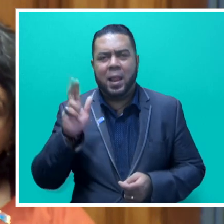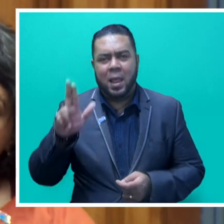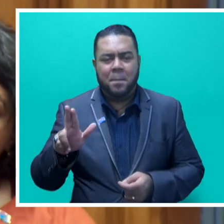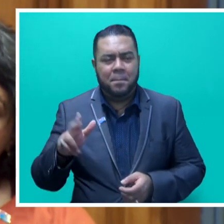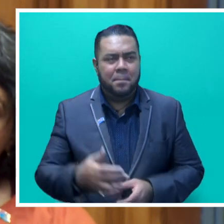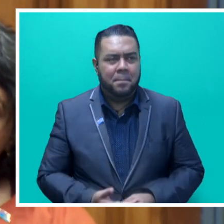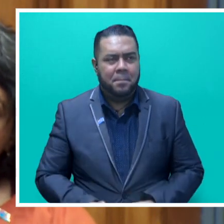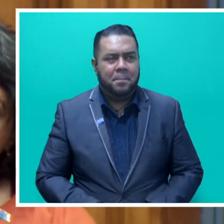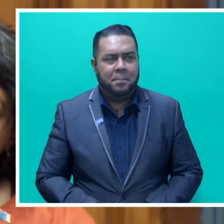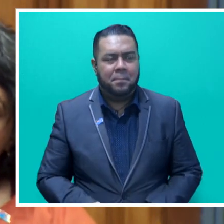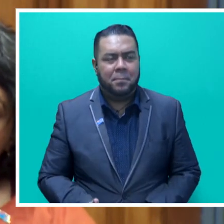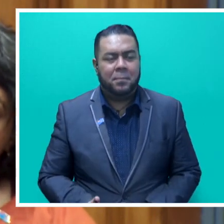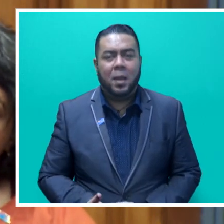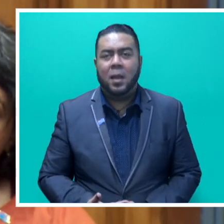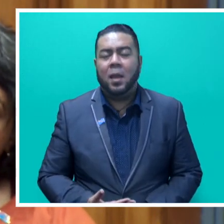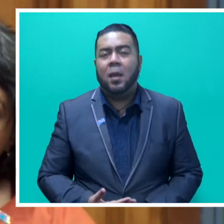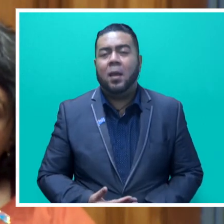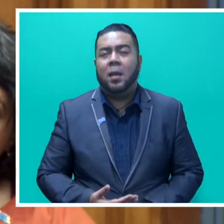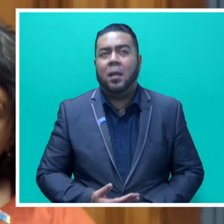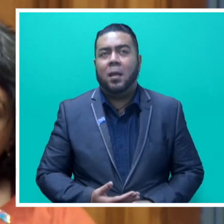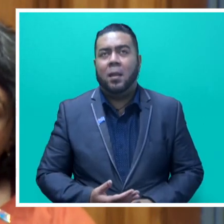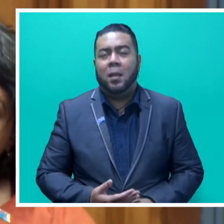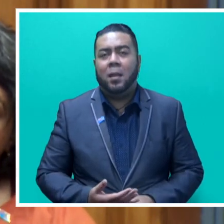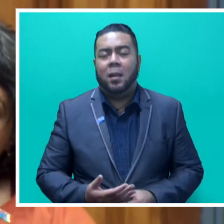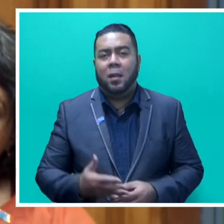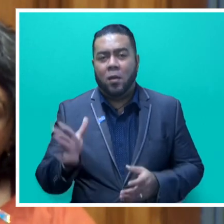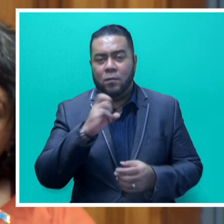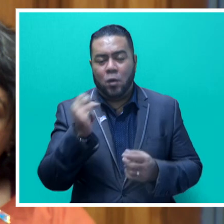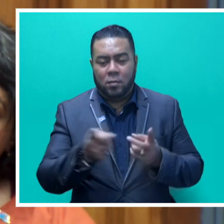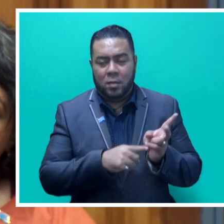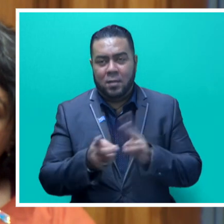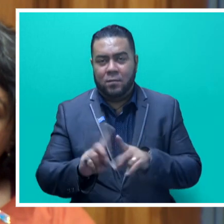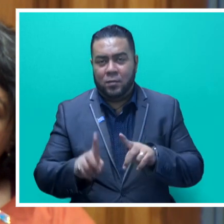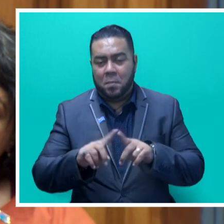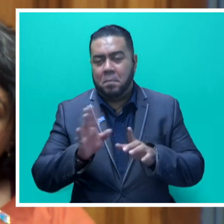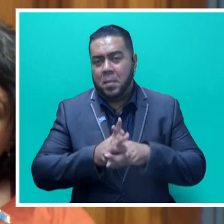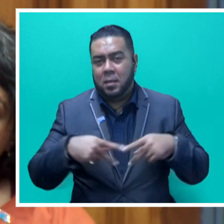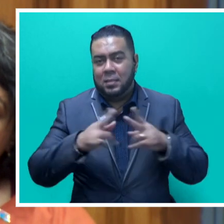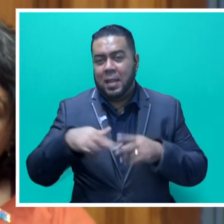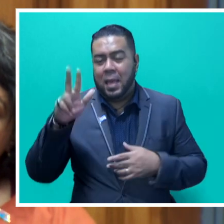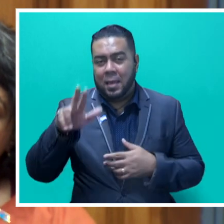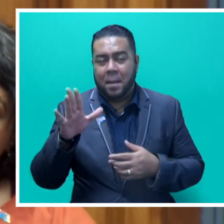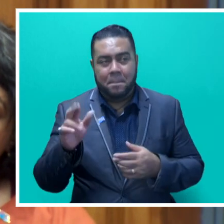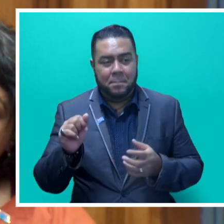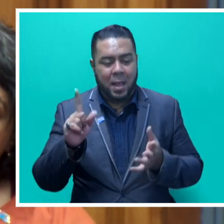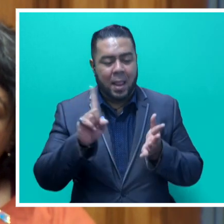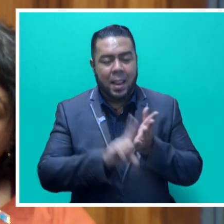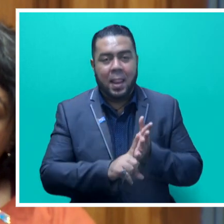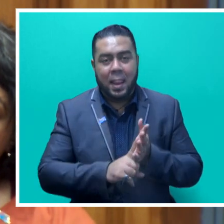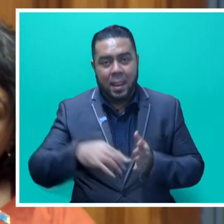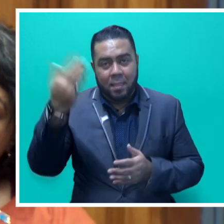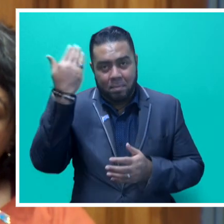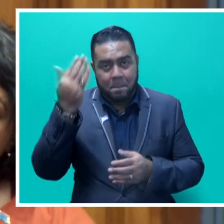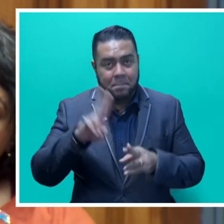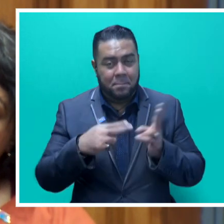Oniata, in Lao of Matangalis Diakana and Tabanga, in the Abusa and Hono of Lakemba and Bukatatano respectively.